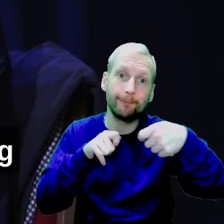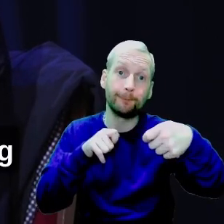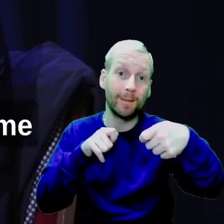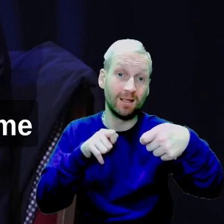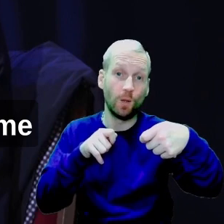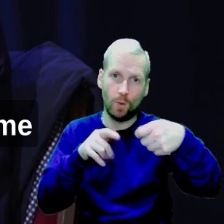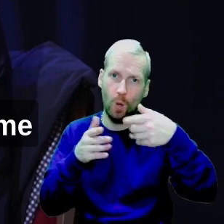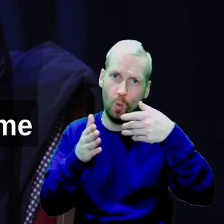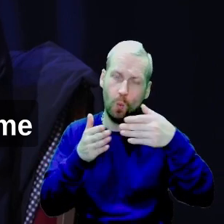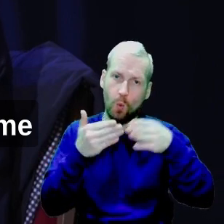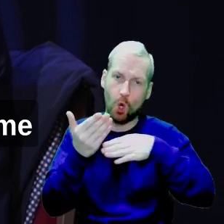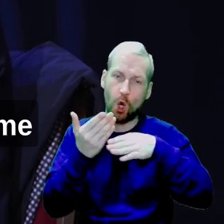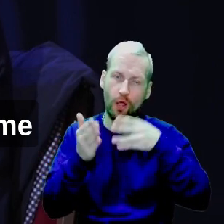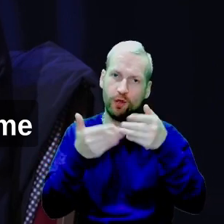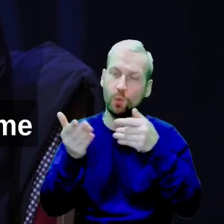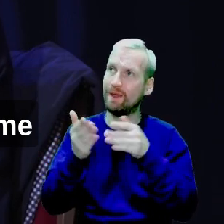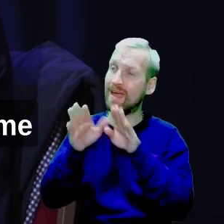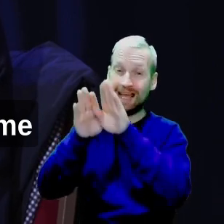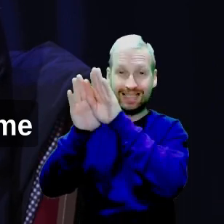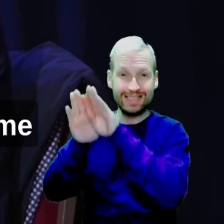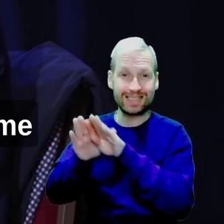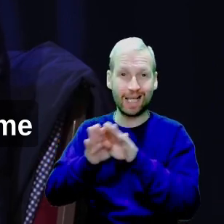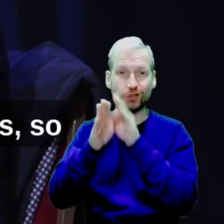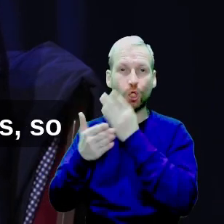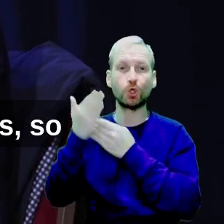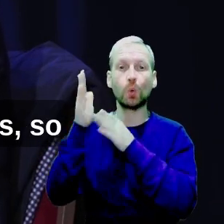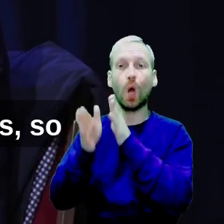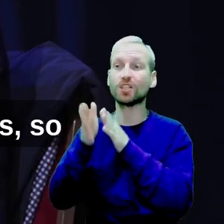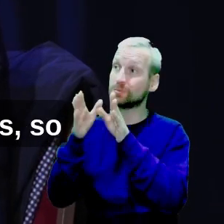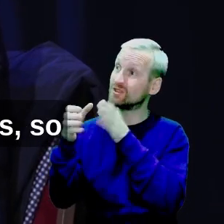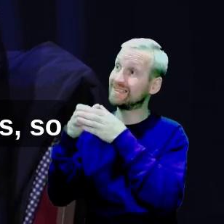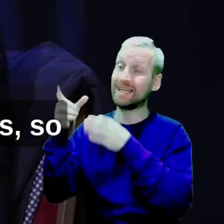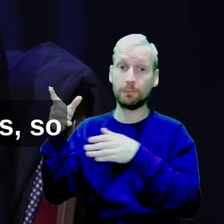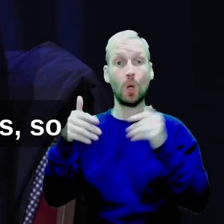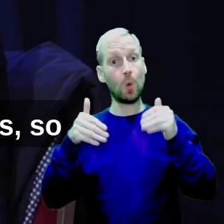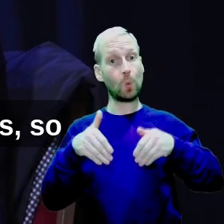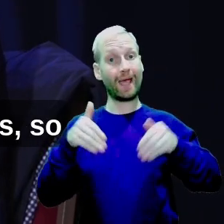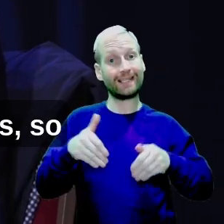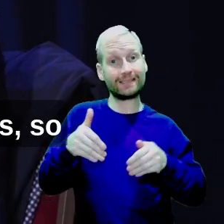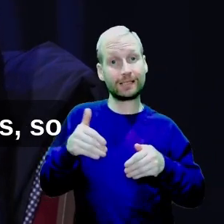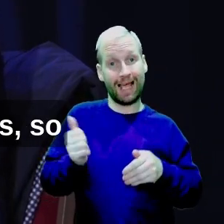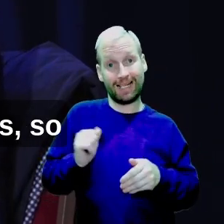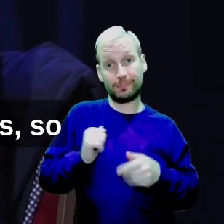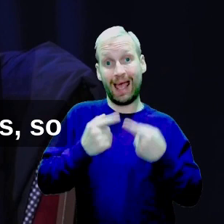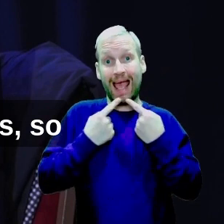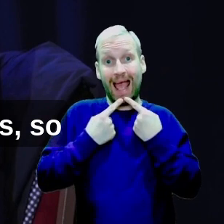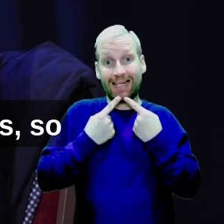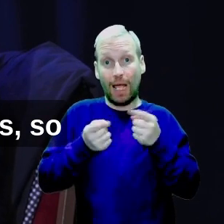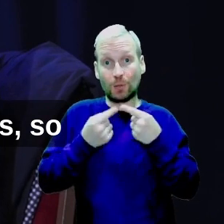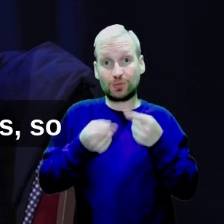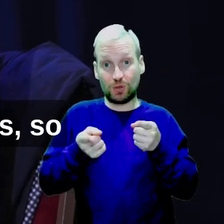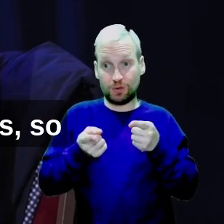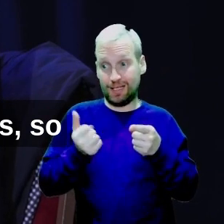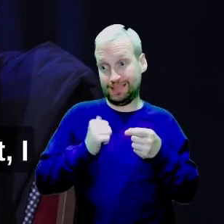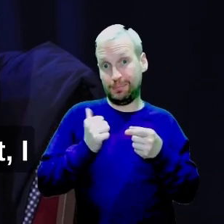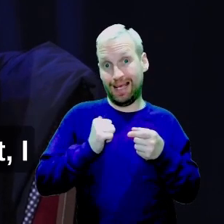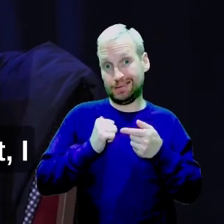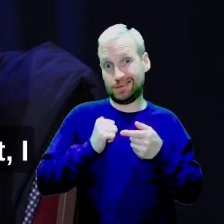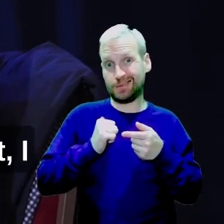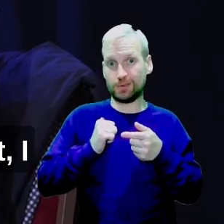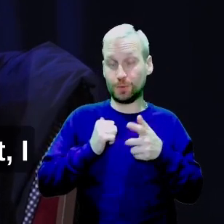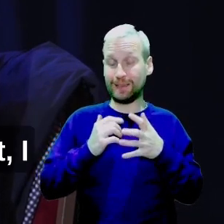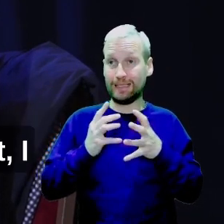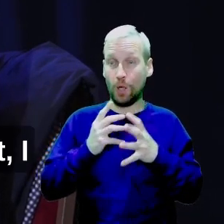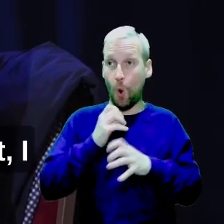currently working through with the National New Hospital Programme team. We are waiting and expecting some announcements, so we wait with